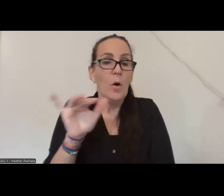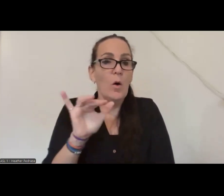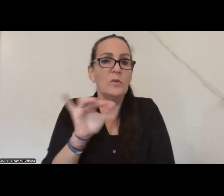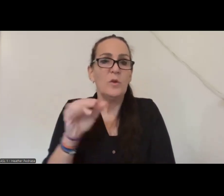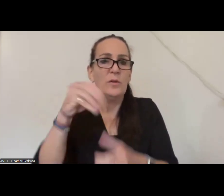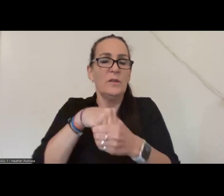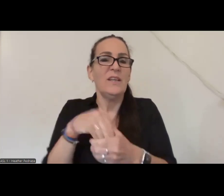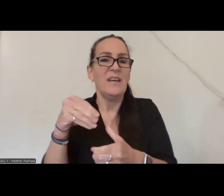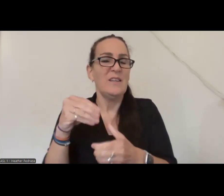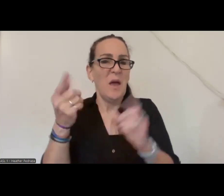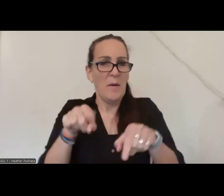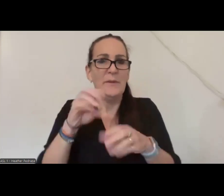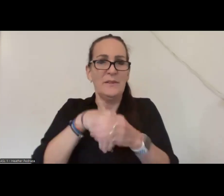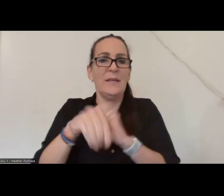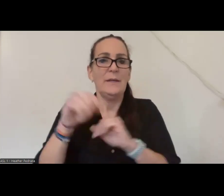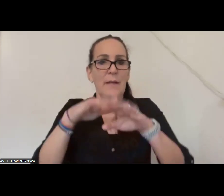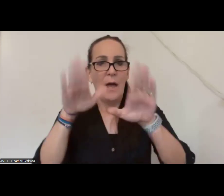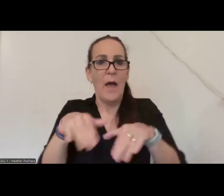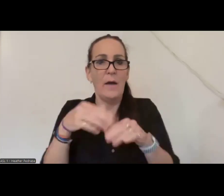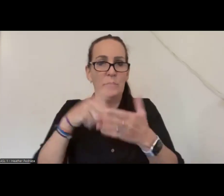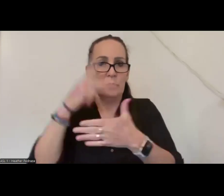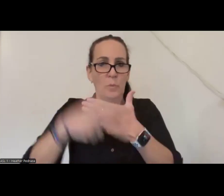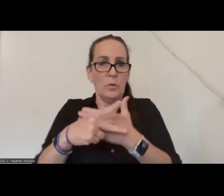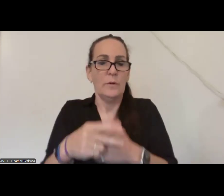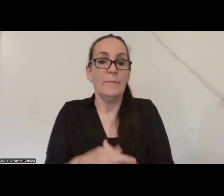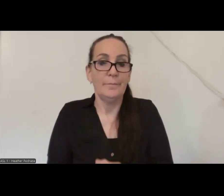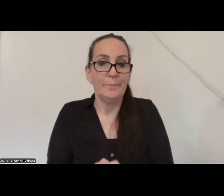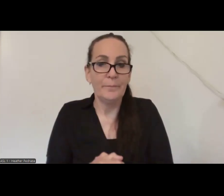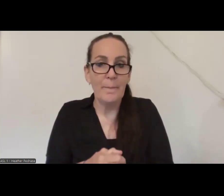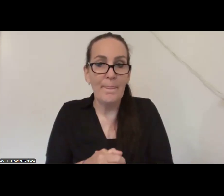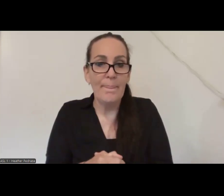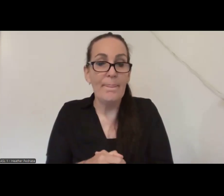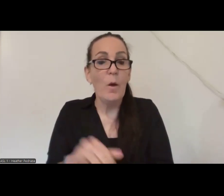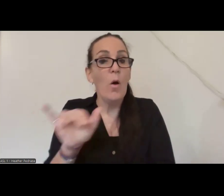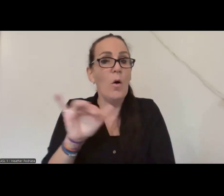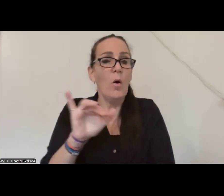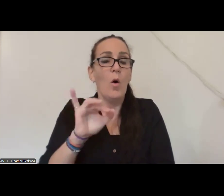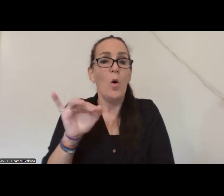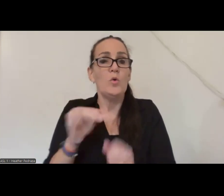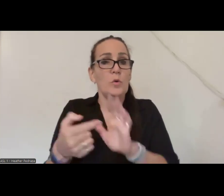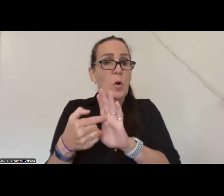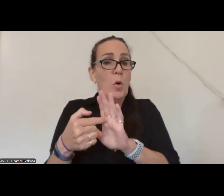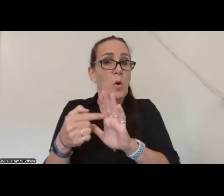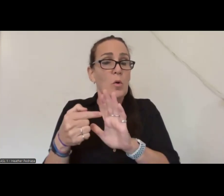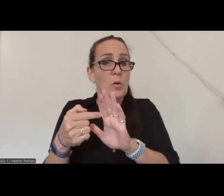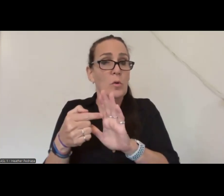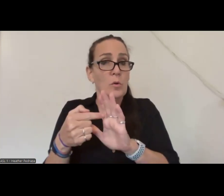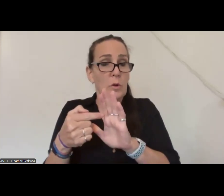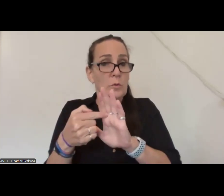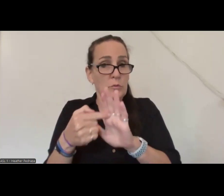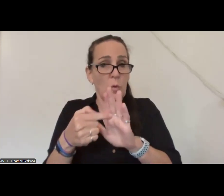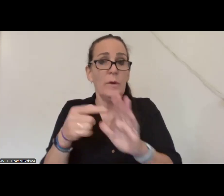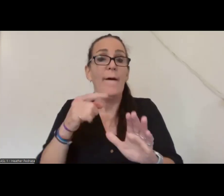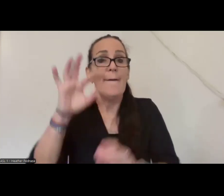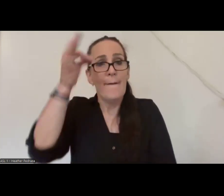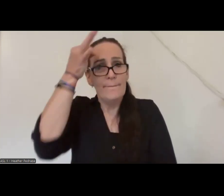programs. And then just to highlight again, federal cuts always tend